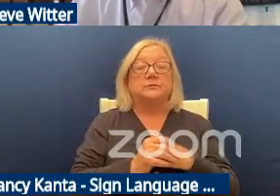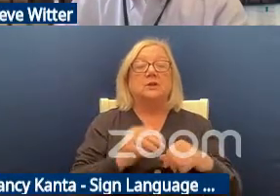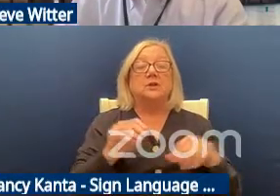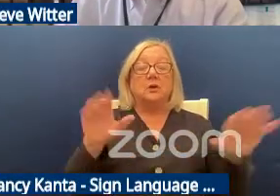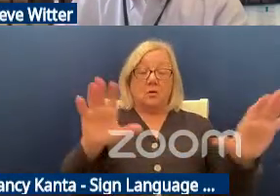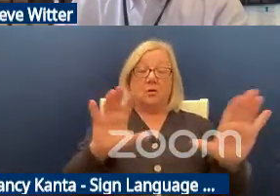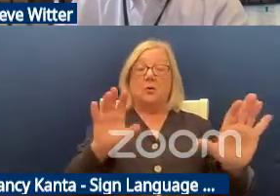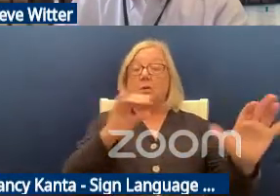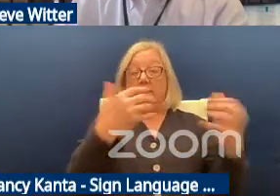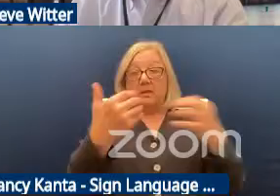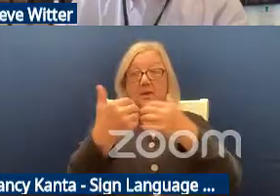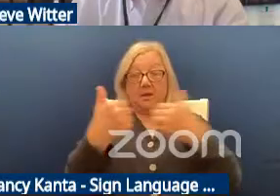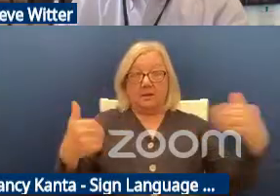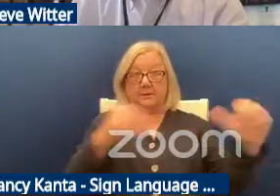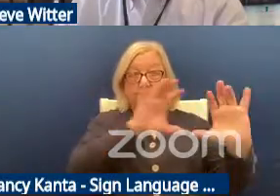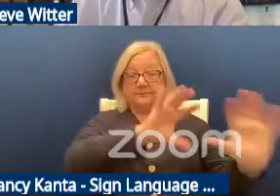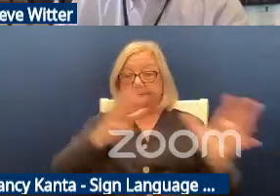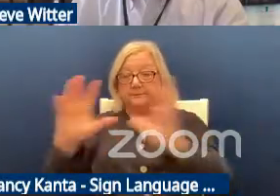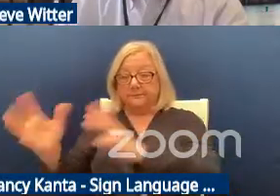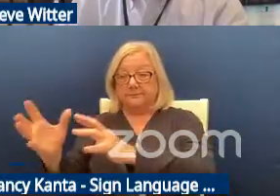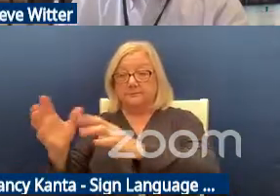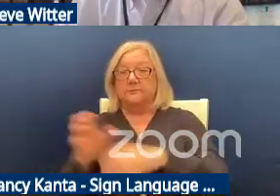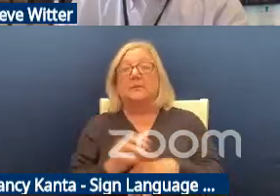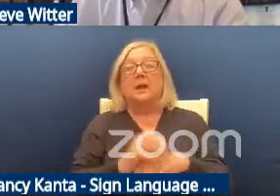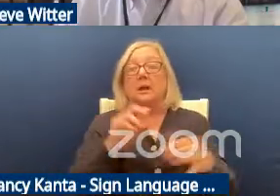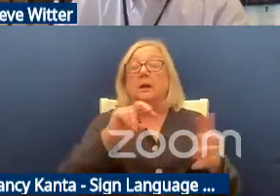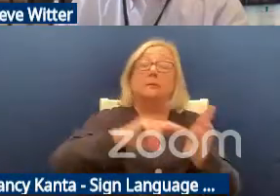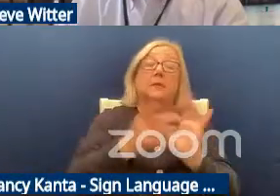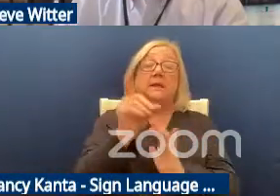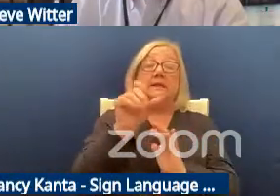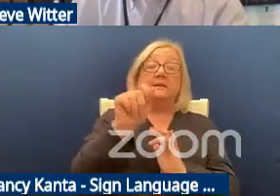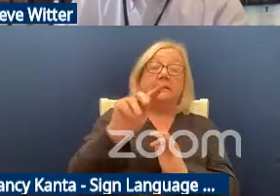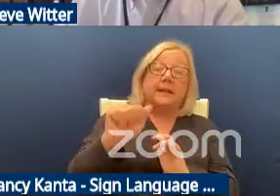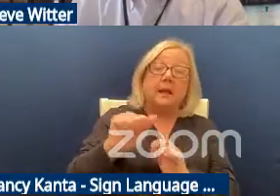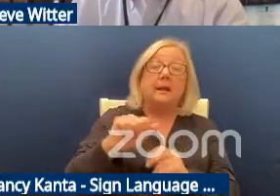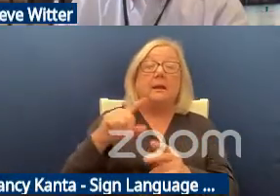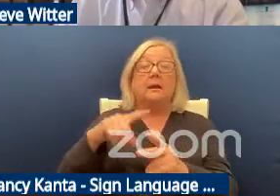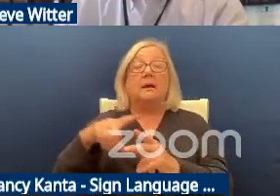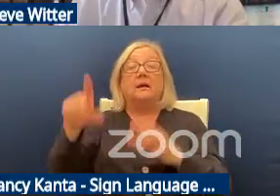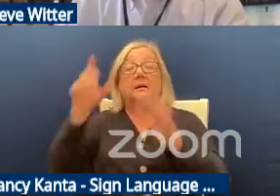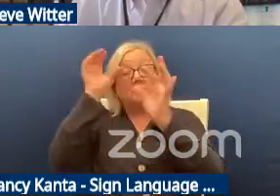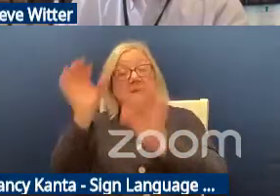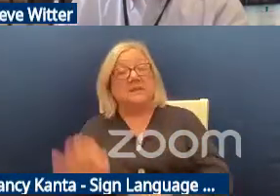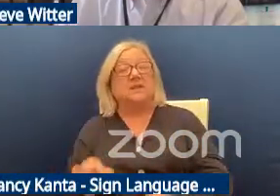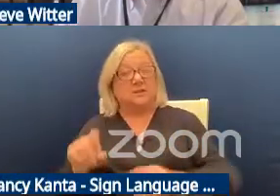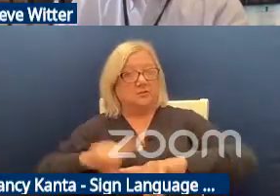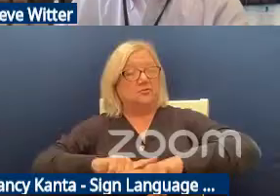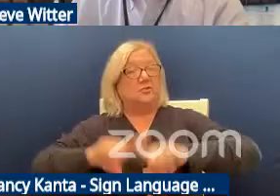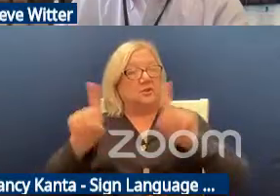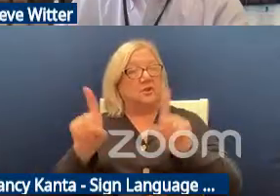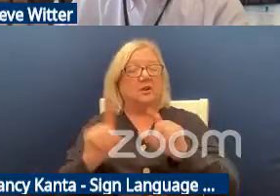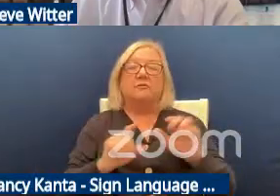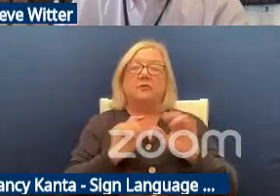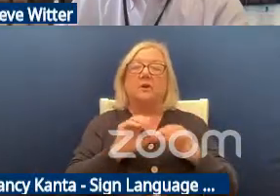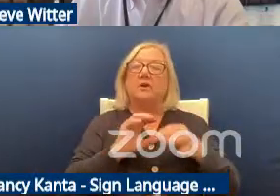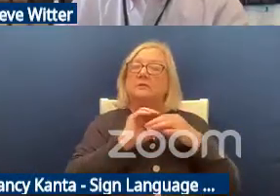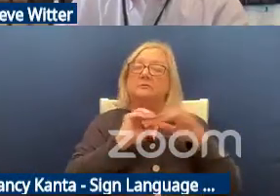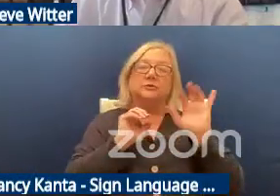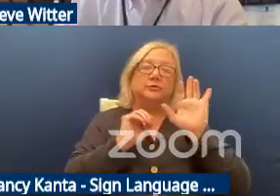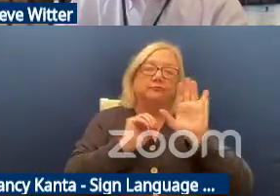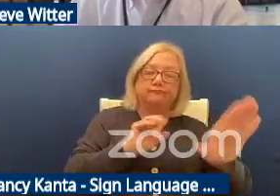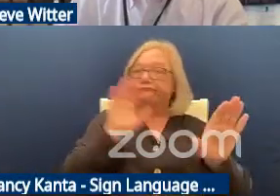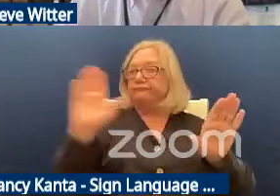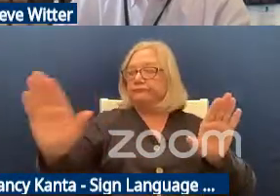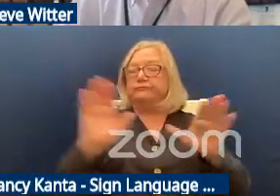the data and the outputs will be distinctly different. And as a manager of one piece of the